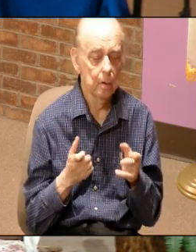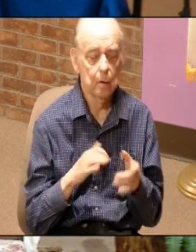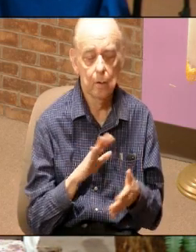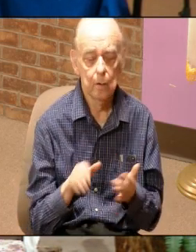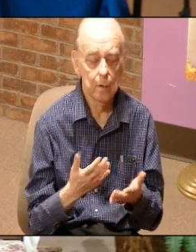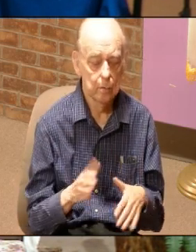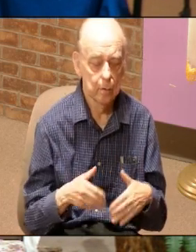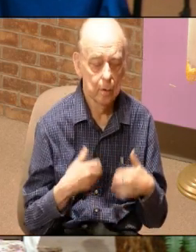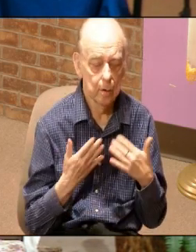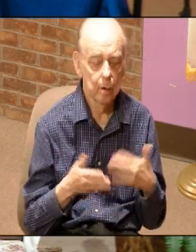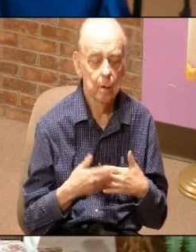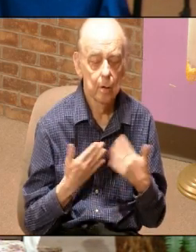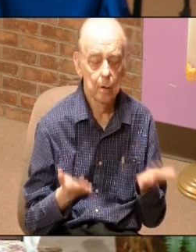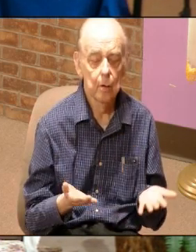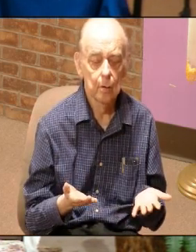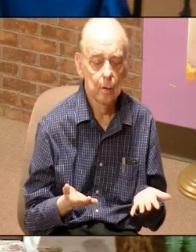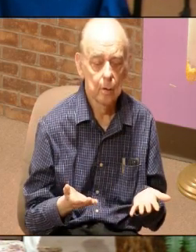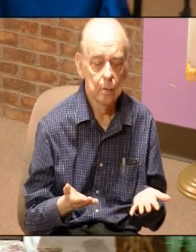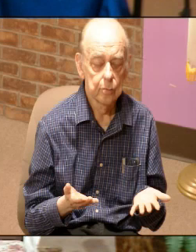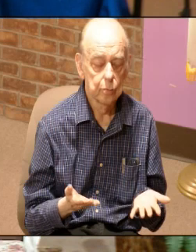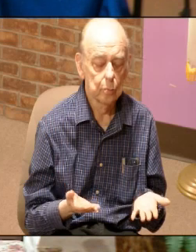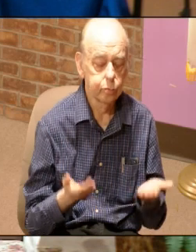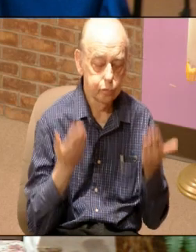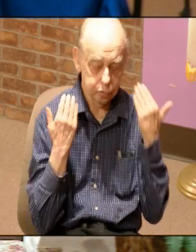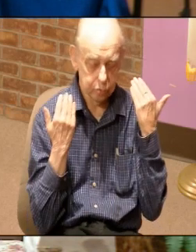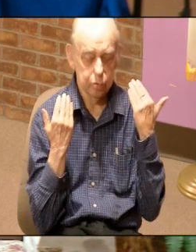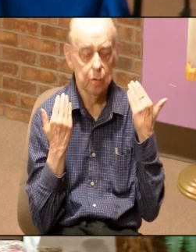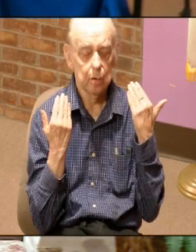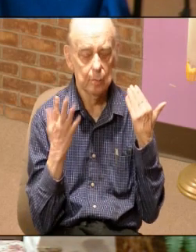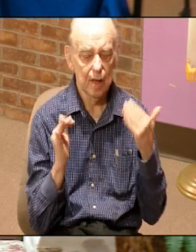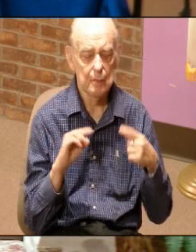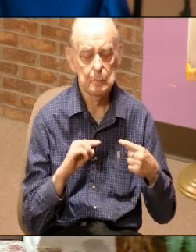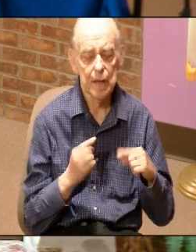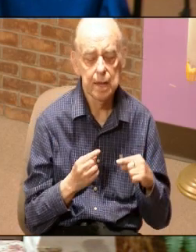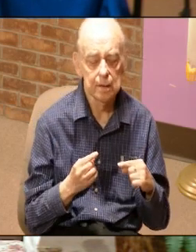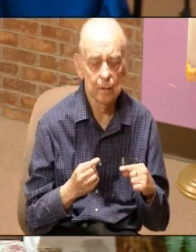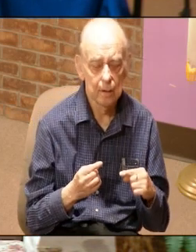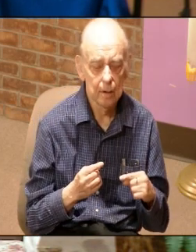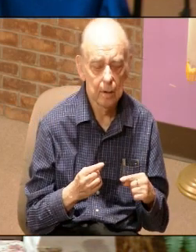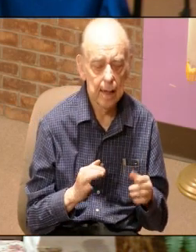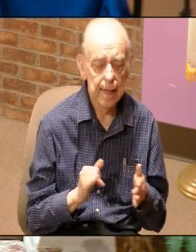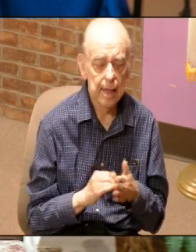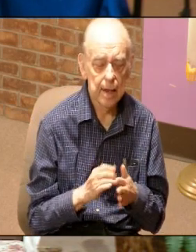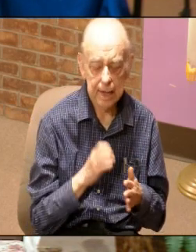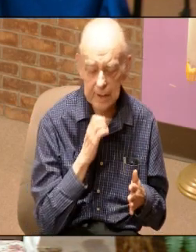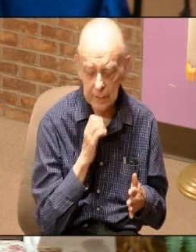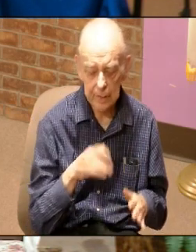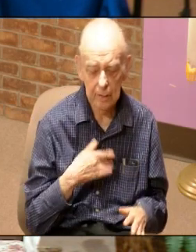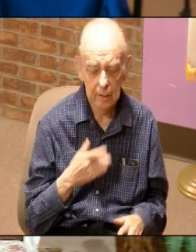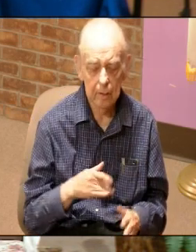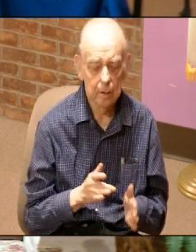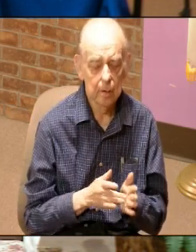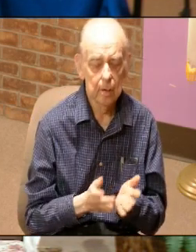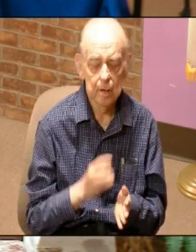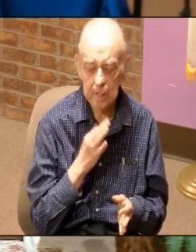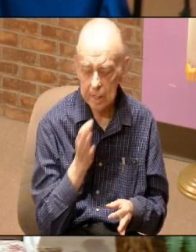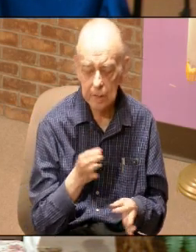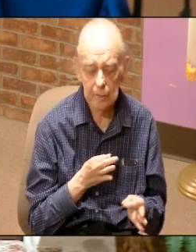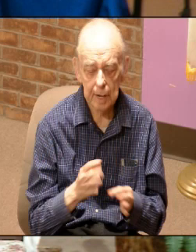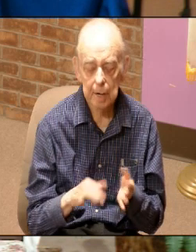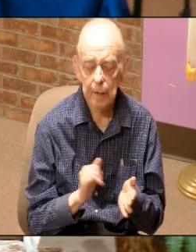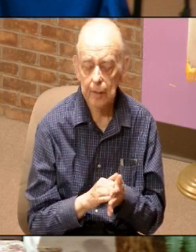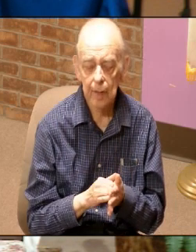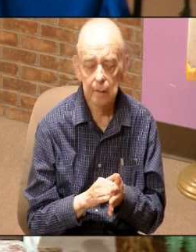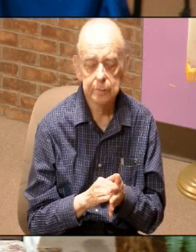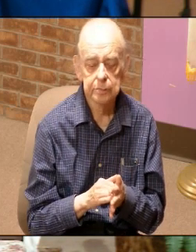all of that joy seems to be just overwhelmed by the pain that she's feeling. And the Bible doesn't tell us much about